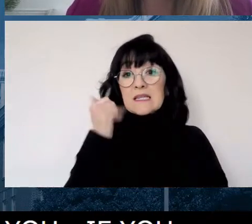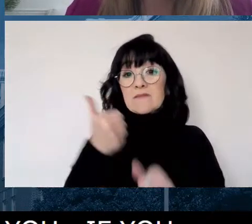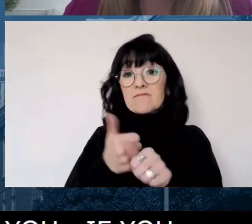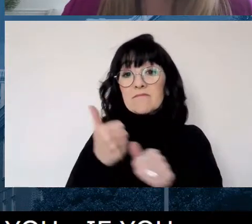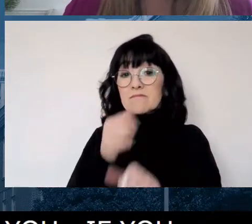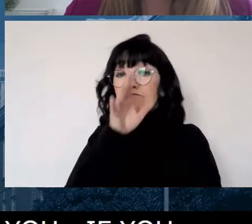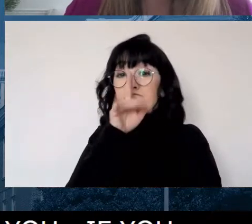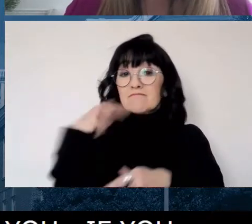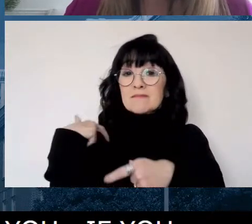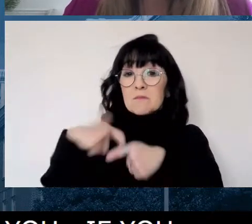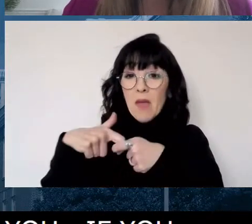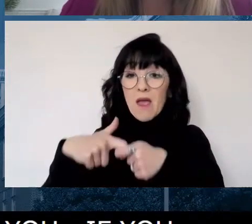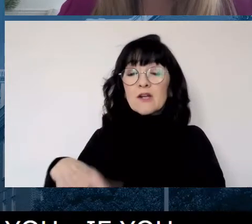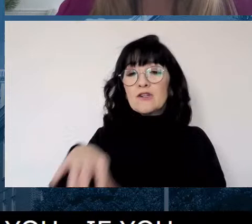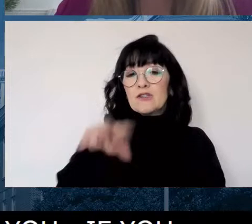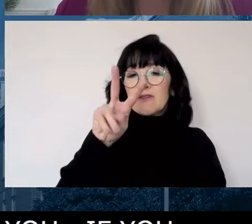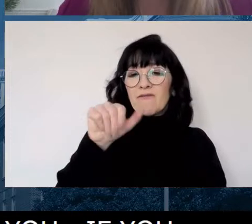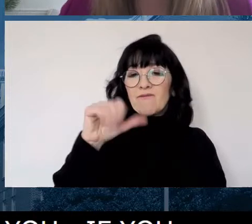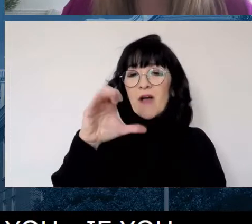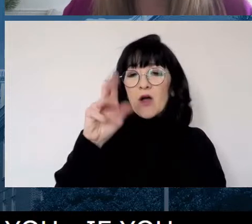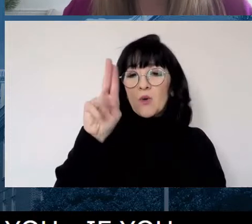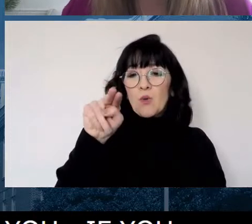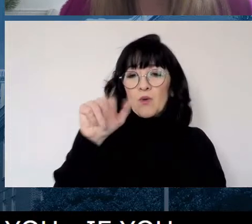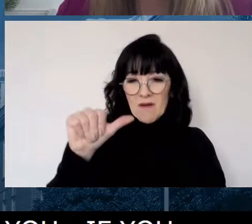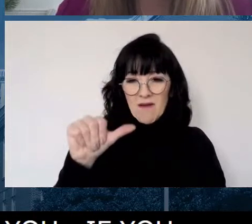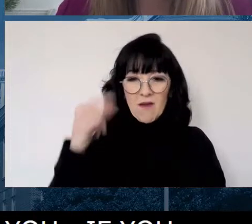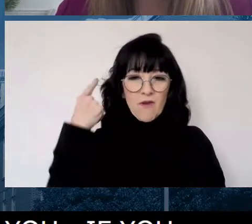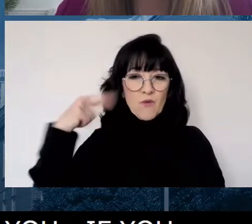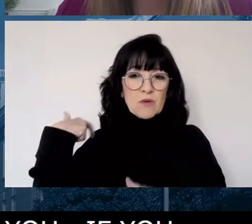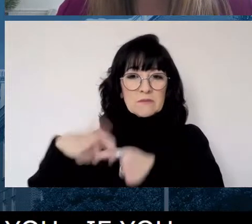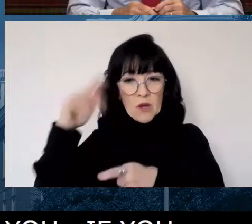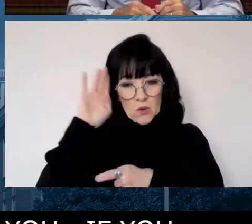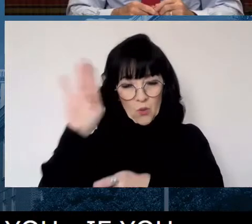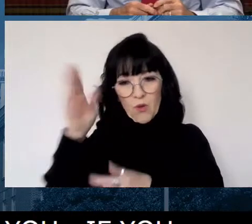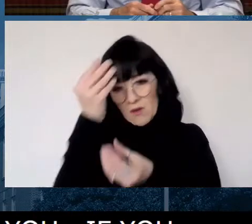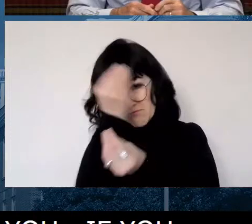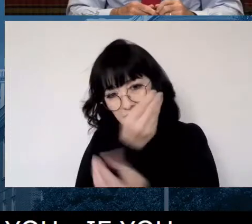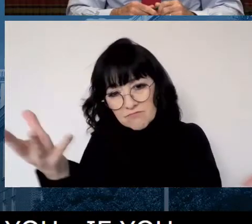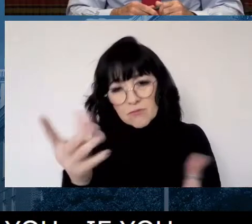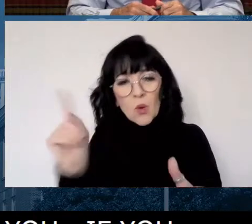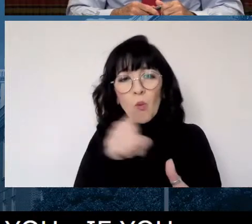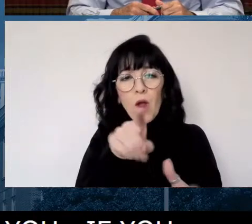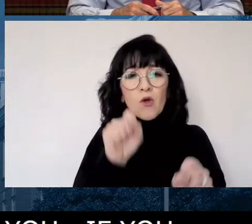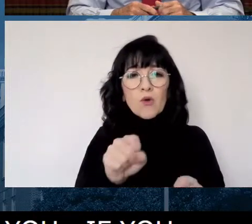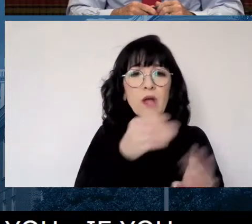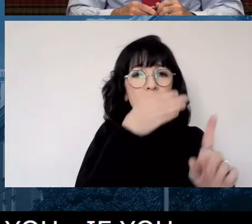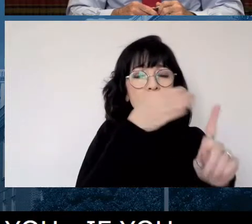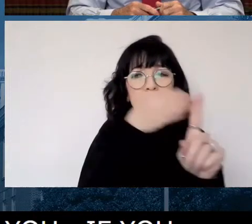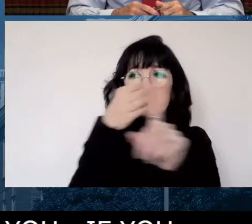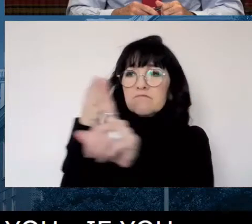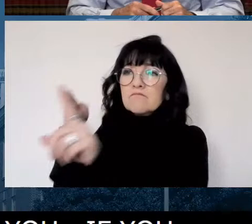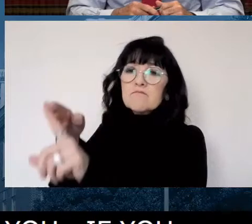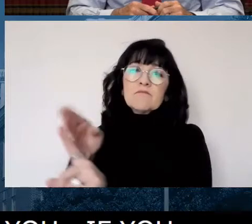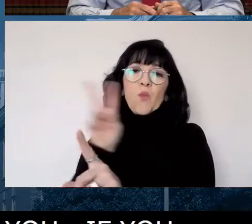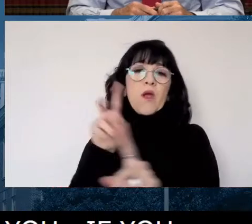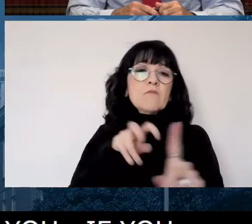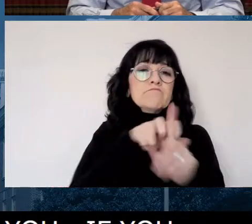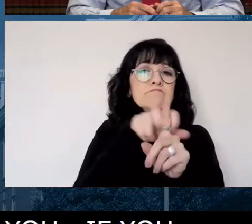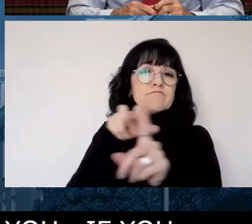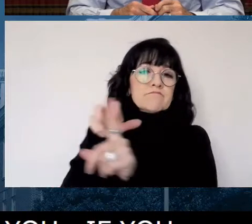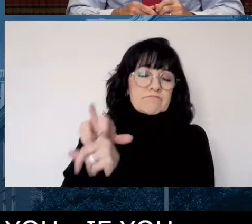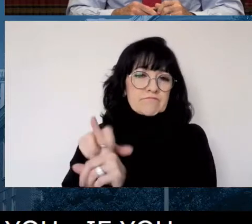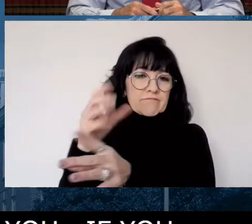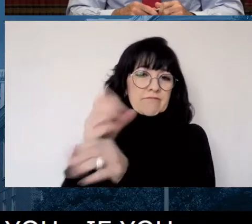minutes. And so with that, back to you, Governor. Thank you very much, Dr. Rattay. Great information there. It's